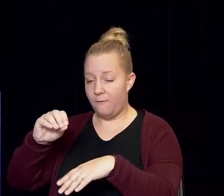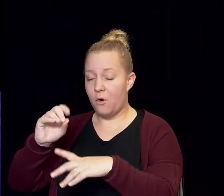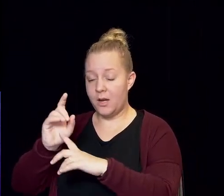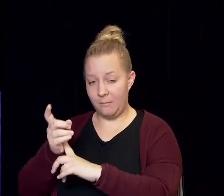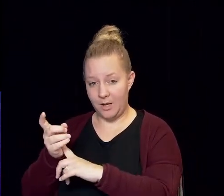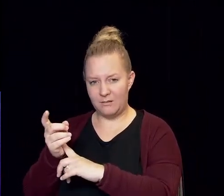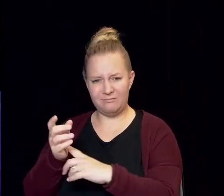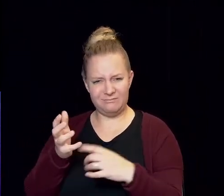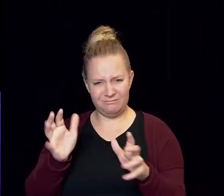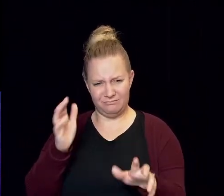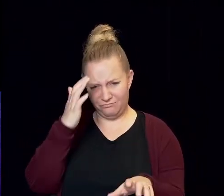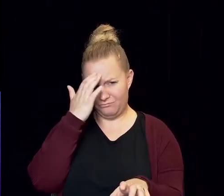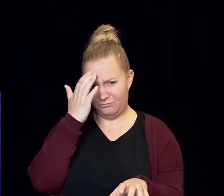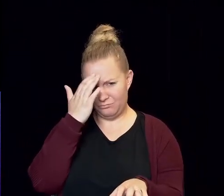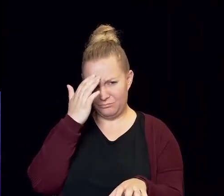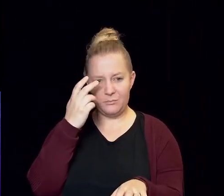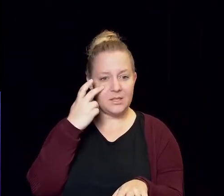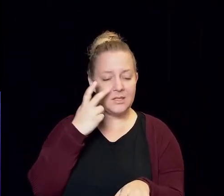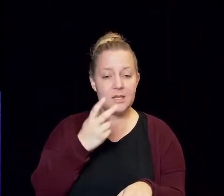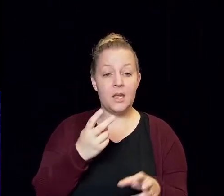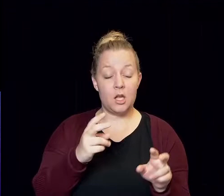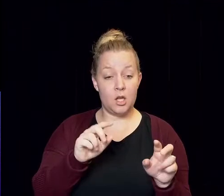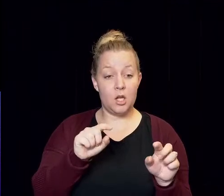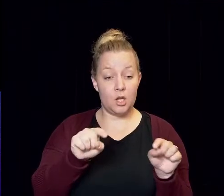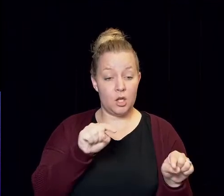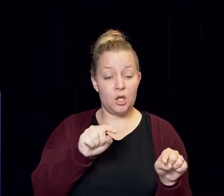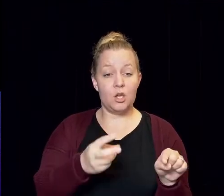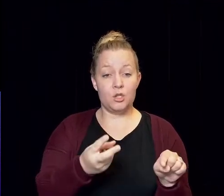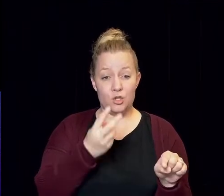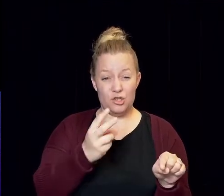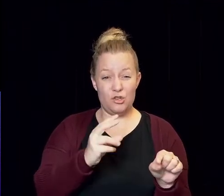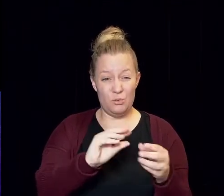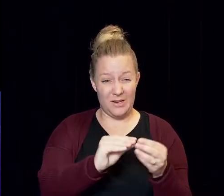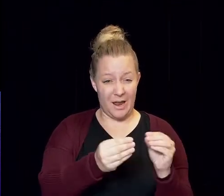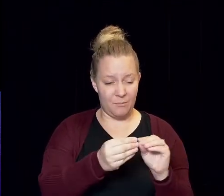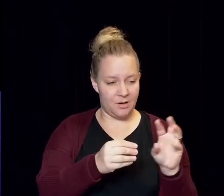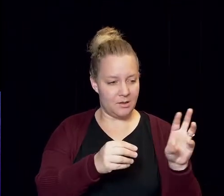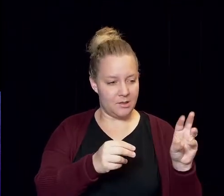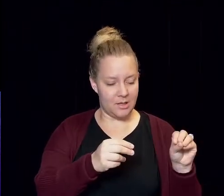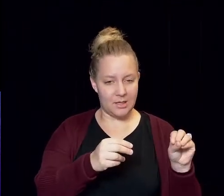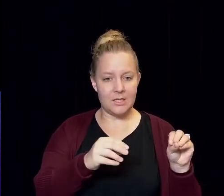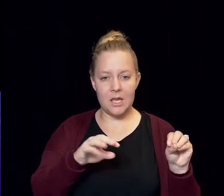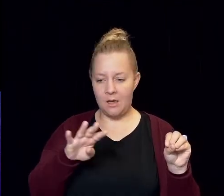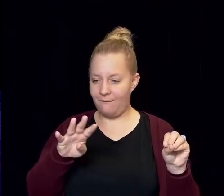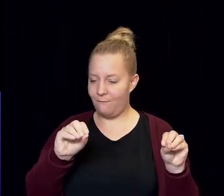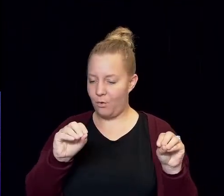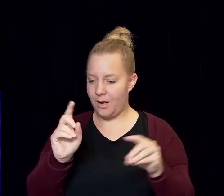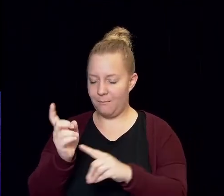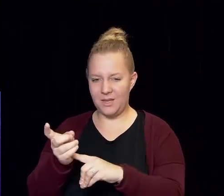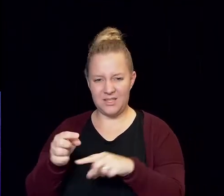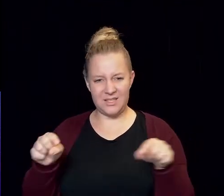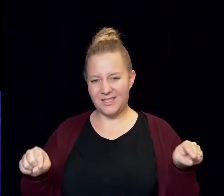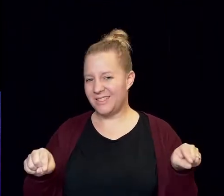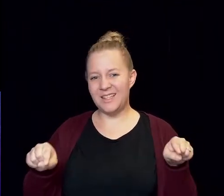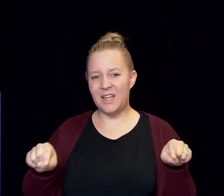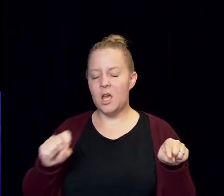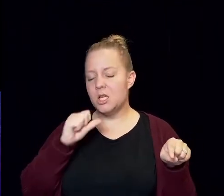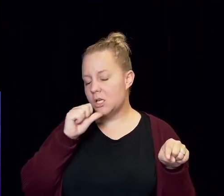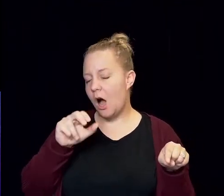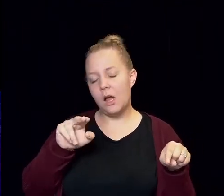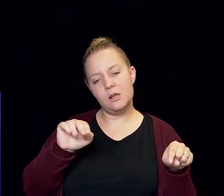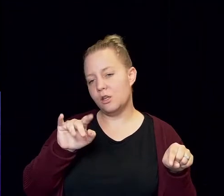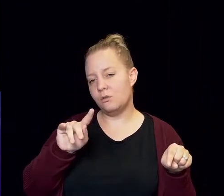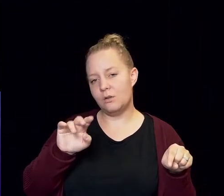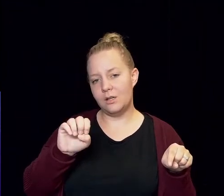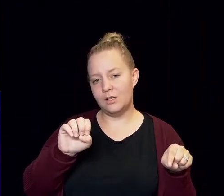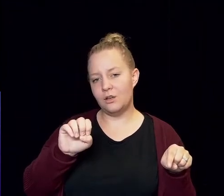in 40 minutes. I already know because I see 2 numbers right here comparing 2 different things. 60 pages 40 minutes that this is not a unit rate. So we're going to